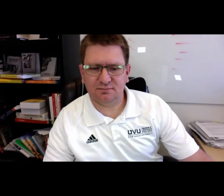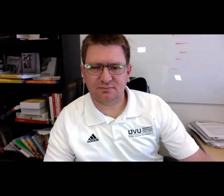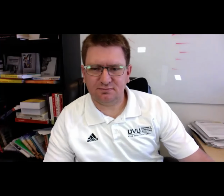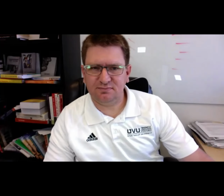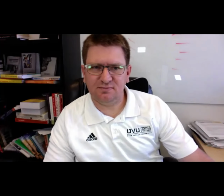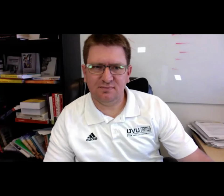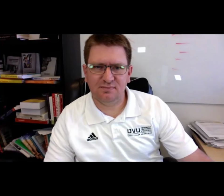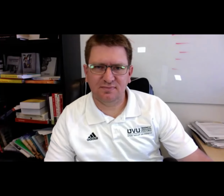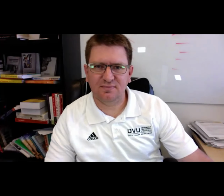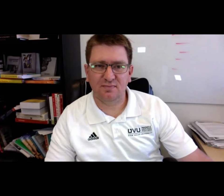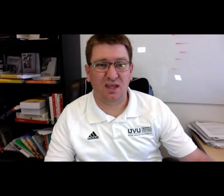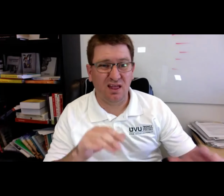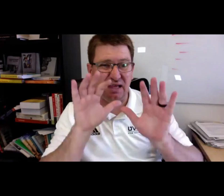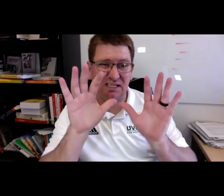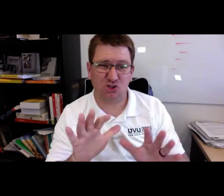question.